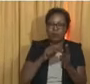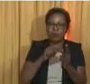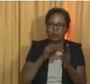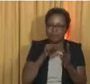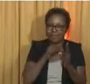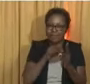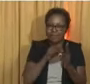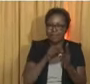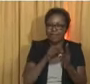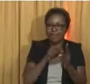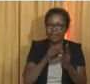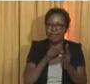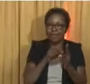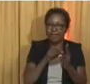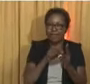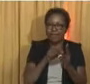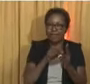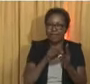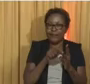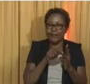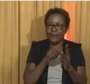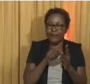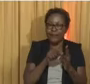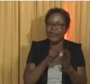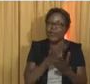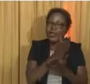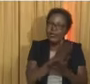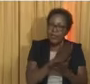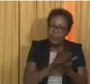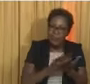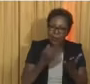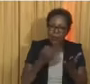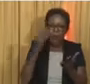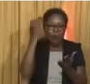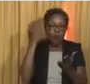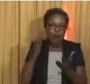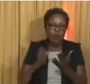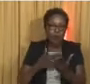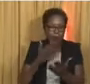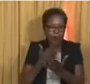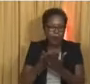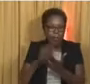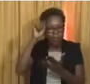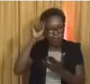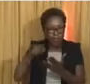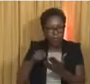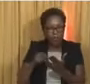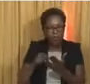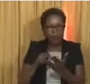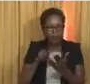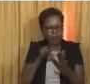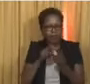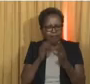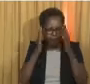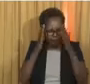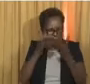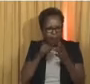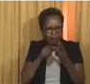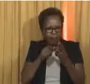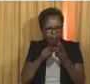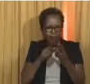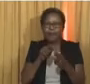Constitution. Some of the Court of Appeal judges referred to these entrenched provisions as forming the basic structure of